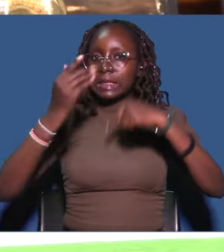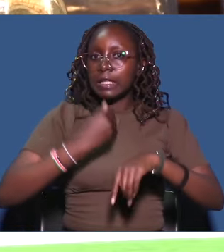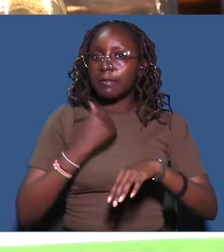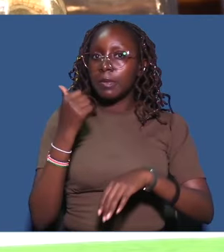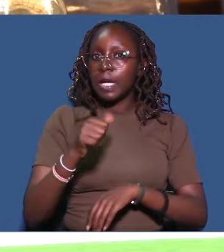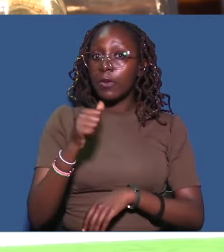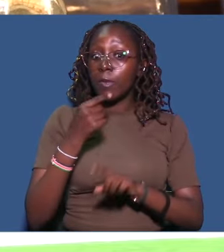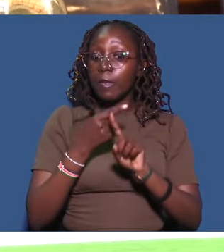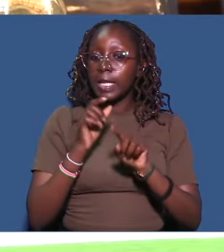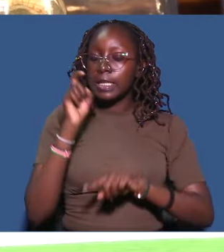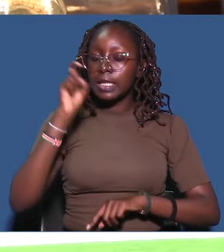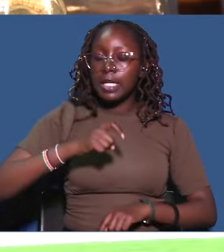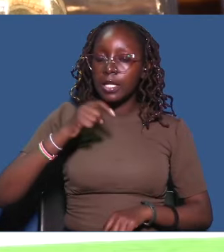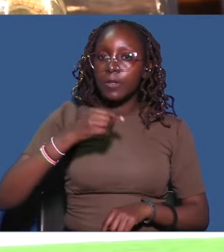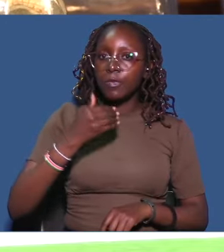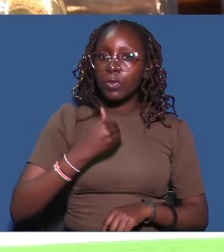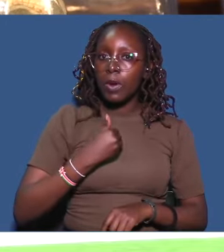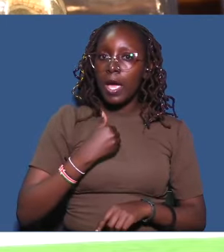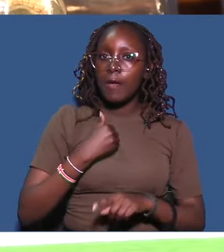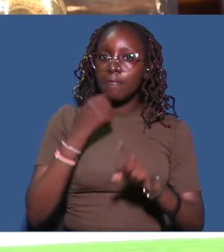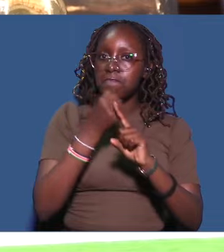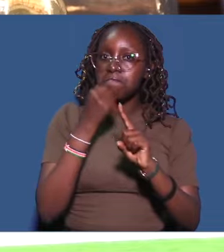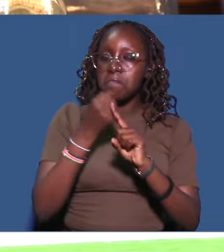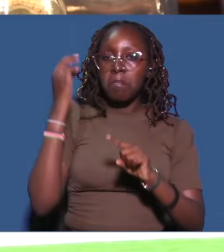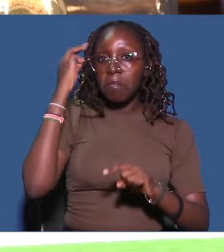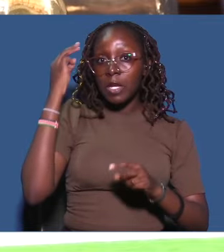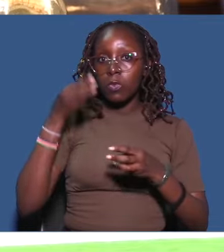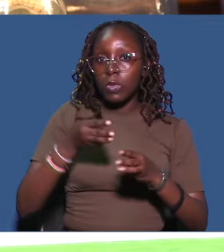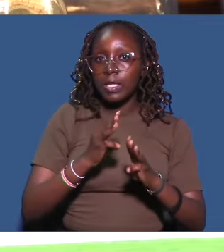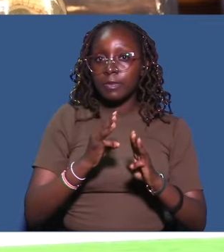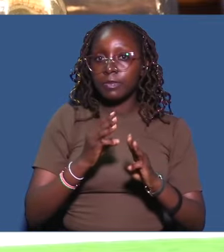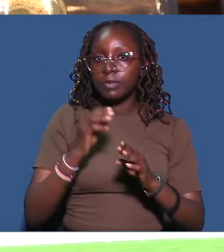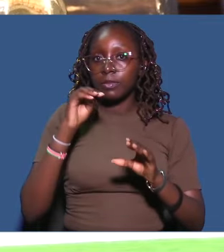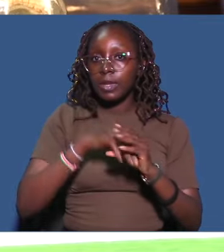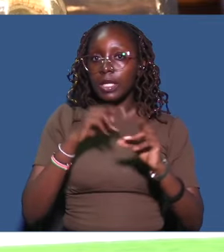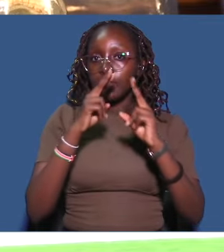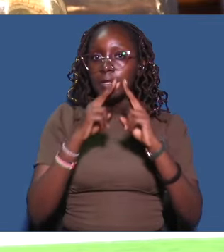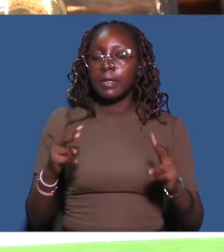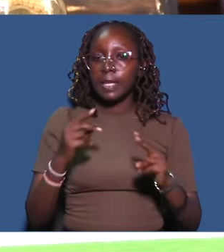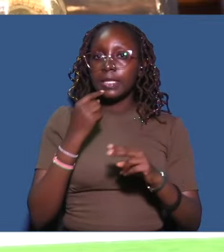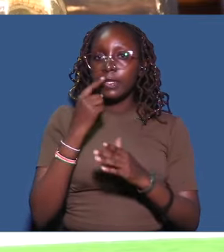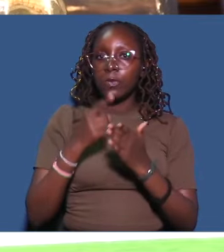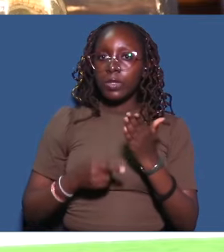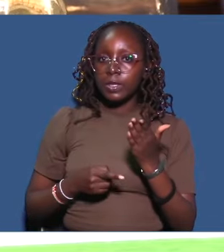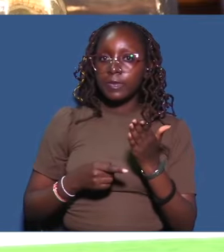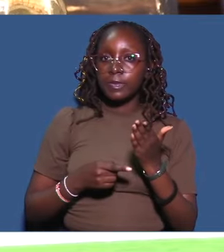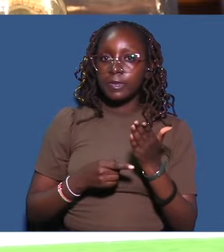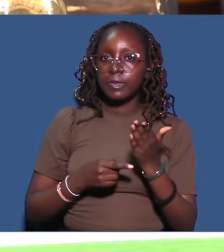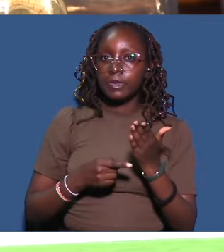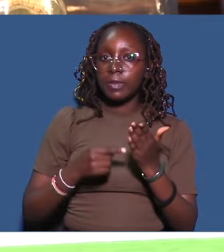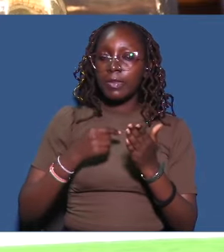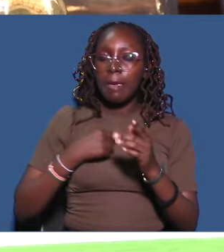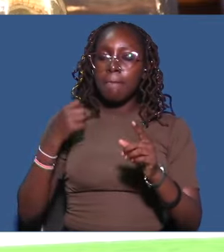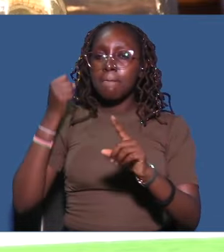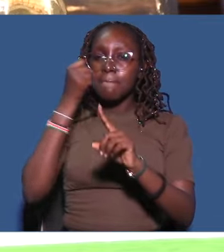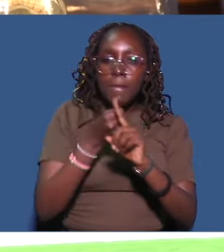athletes mindset as we strain towards what lies ahead. You know, he says in chapter 3, verse 4, Philippians, we will be looking so much in that.